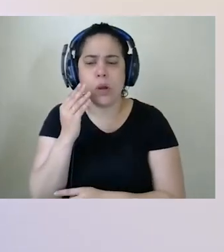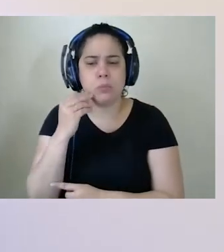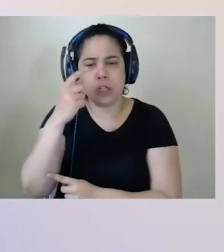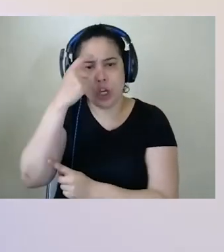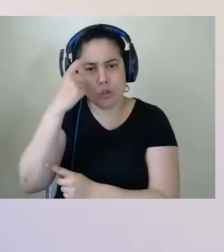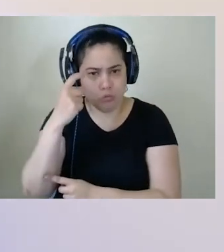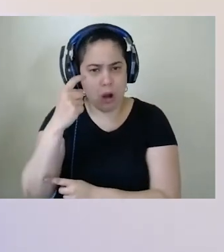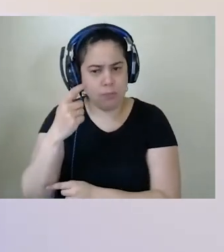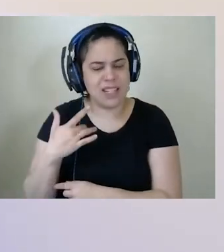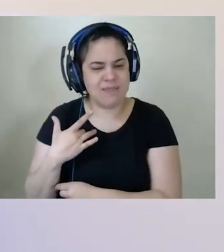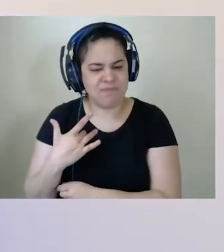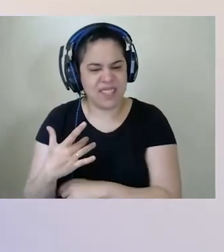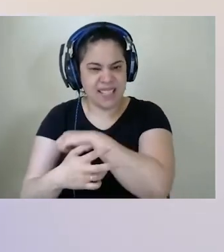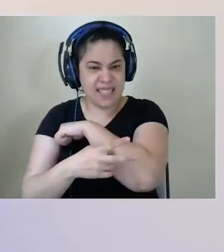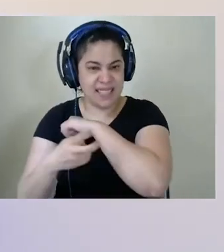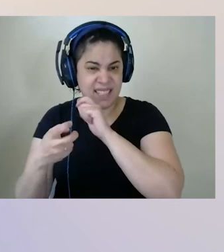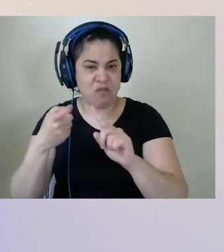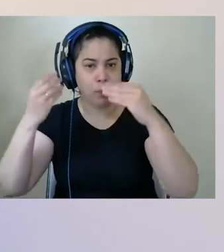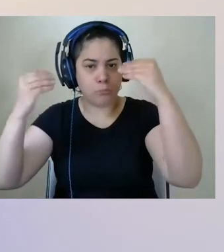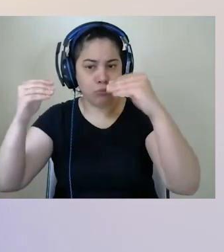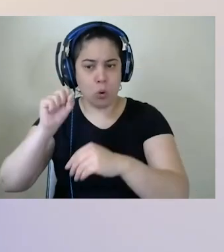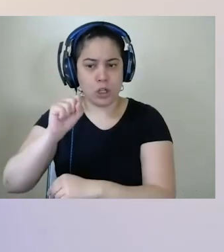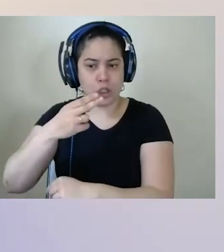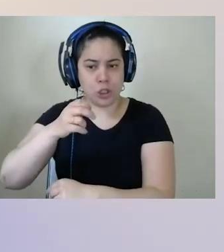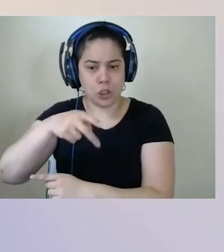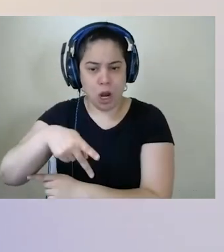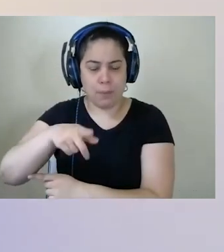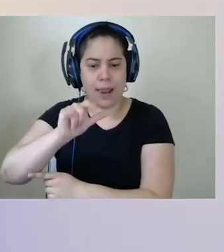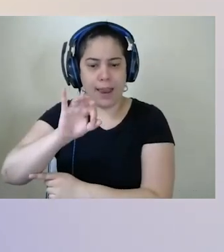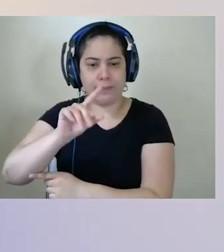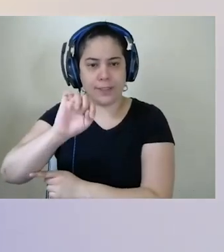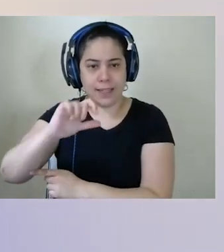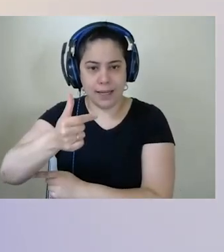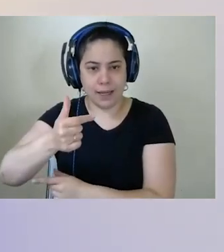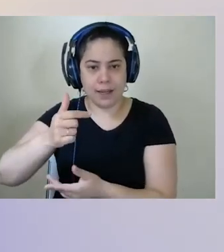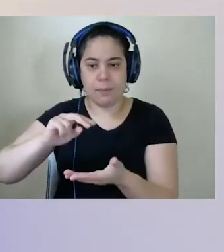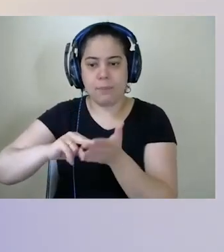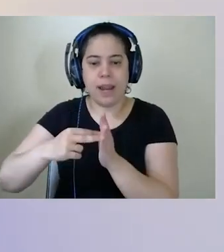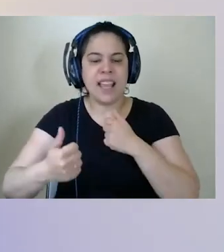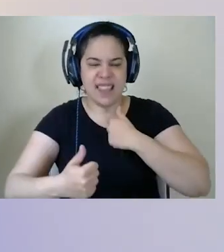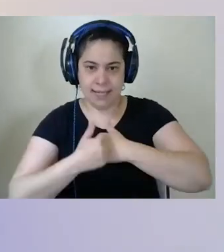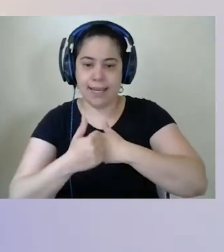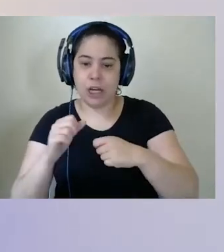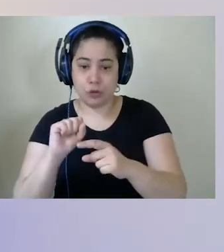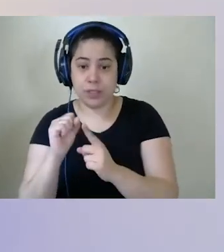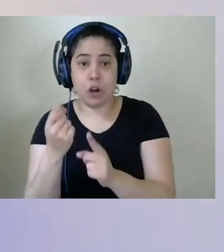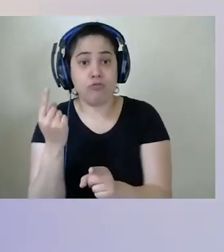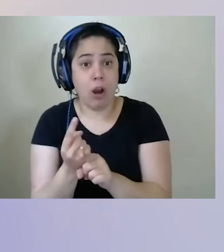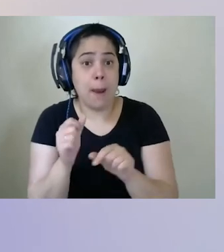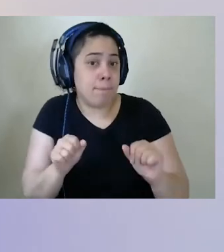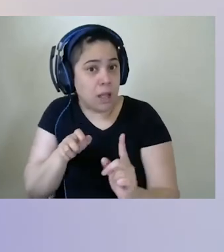So shoplifting puts the person at threat and gives